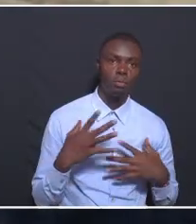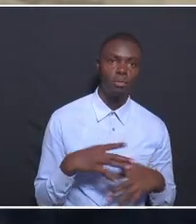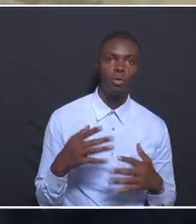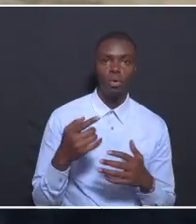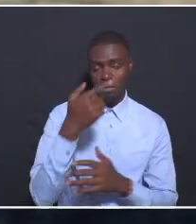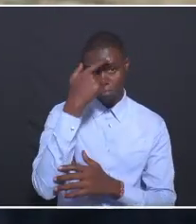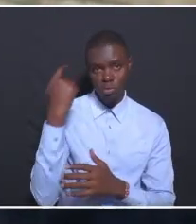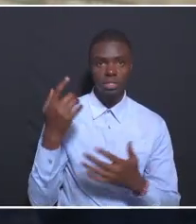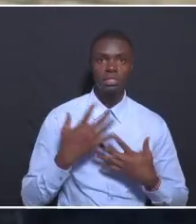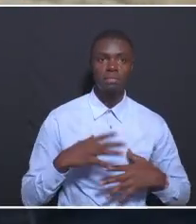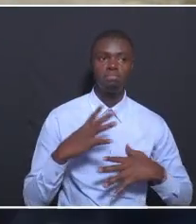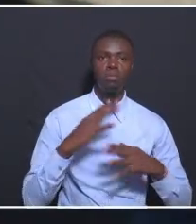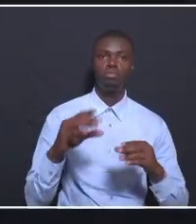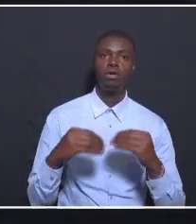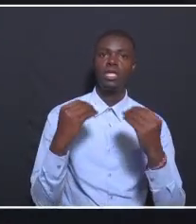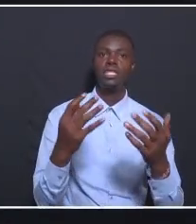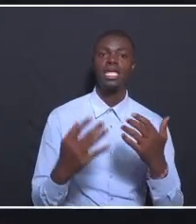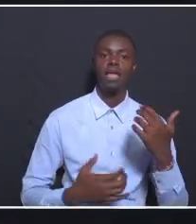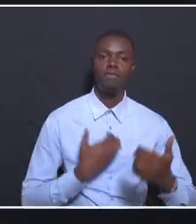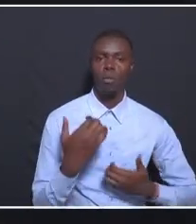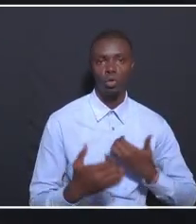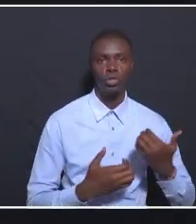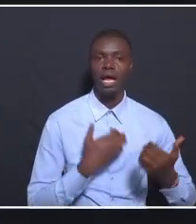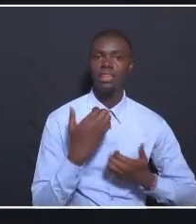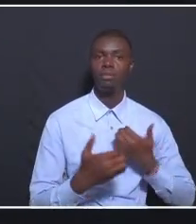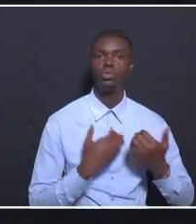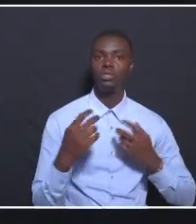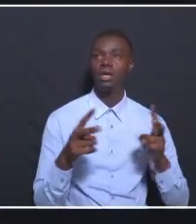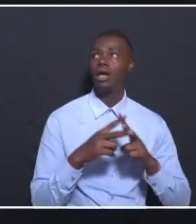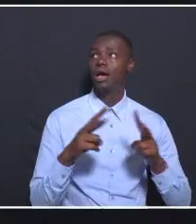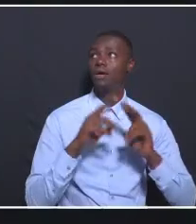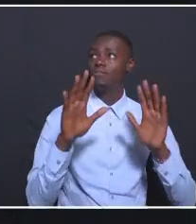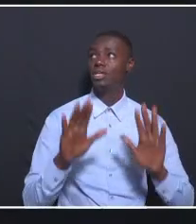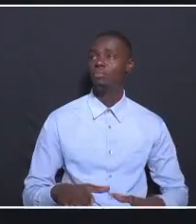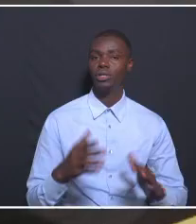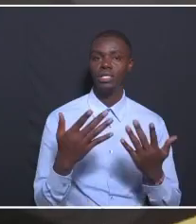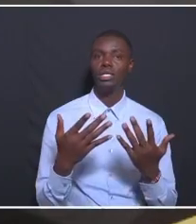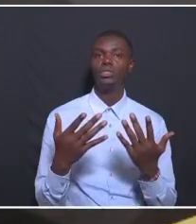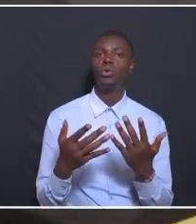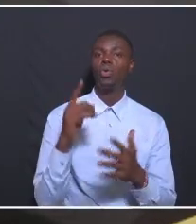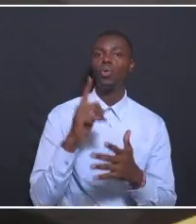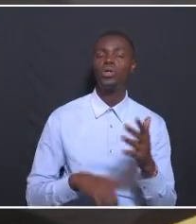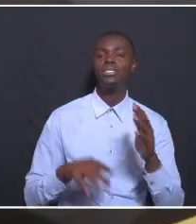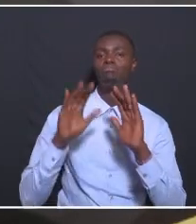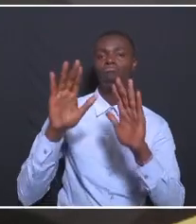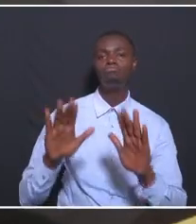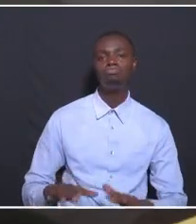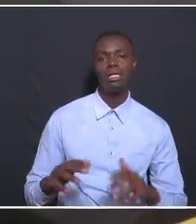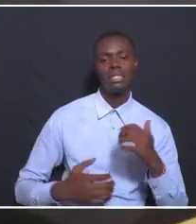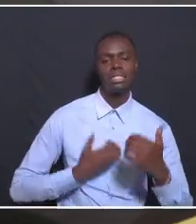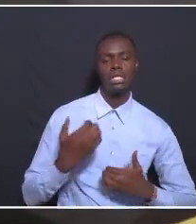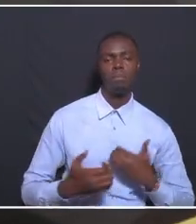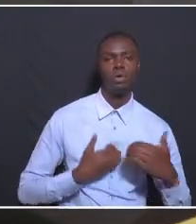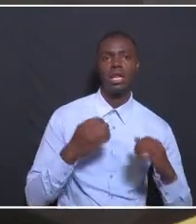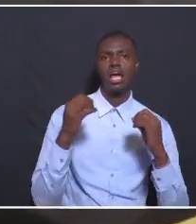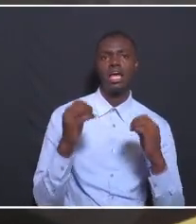because people give emotions, and emotions are very key. Beyond even the story, for me, what is really important is emotion. If I can